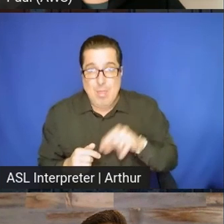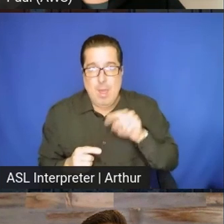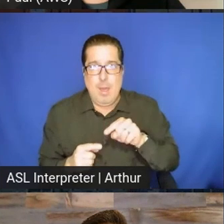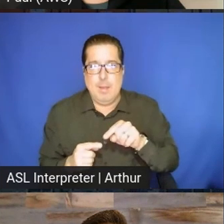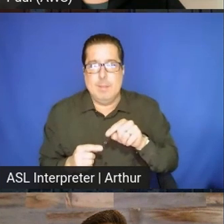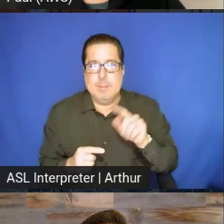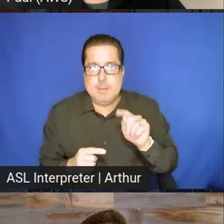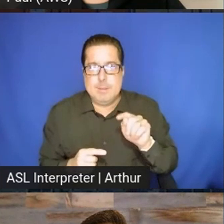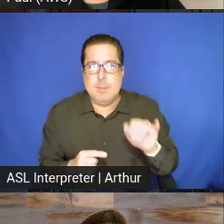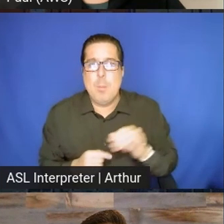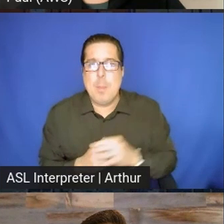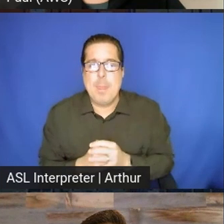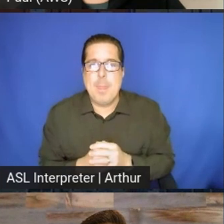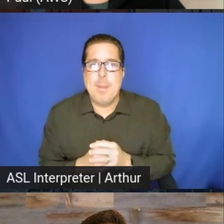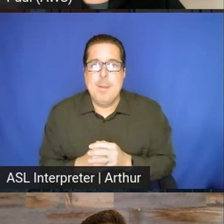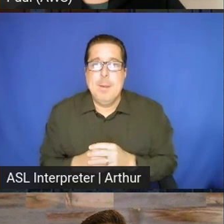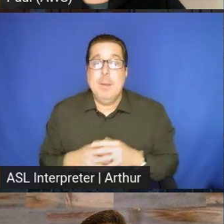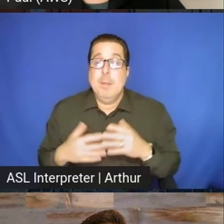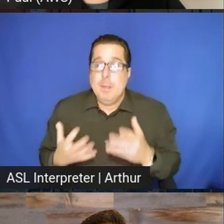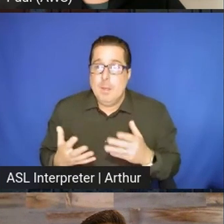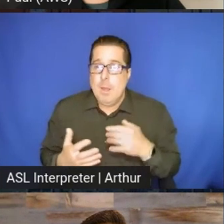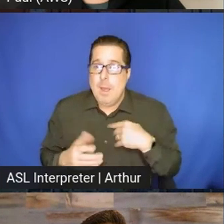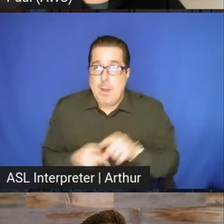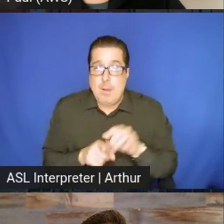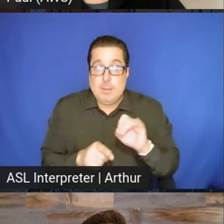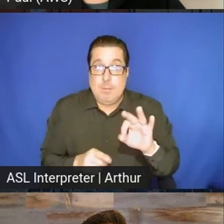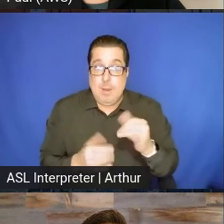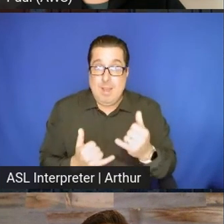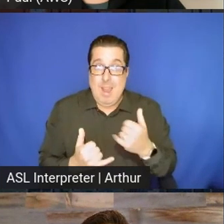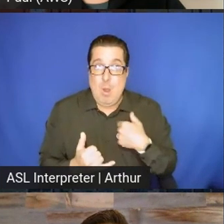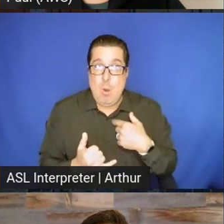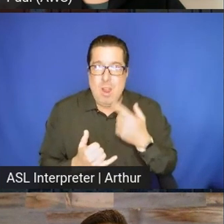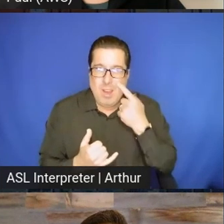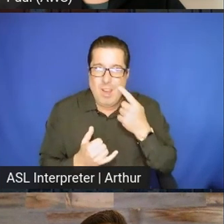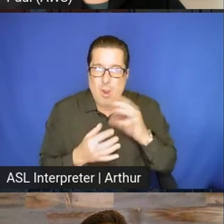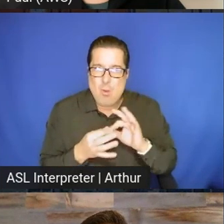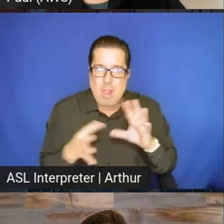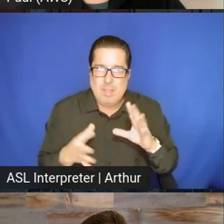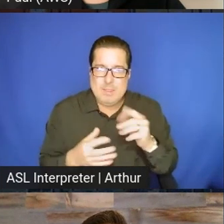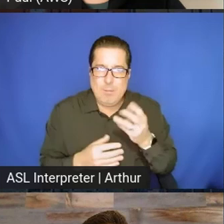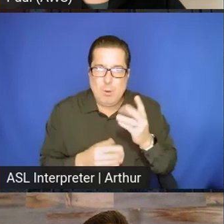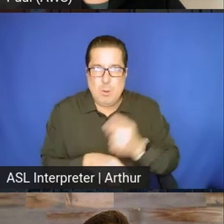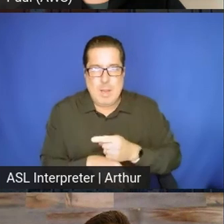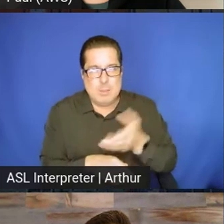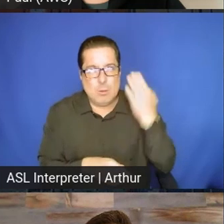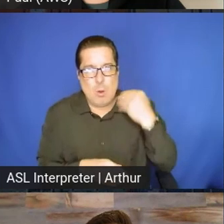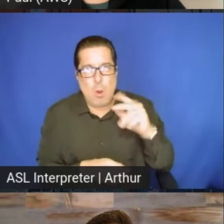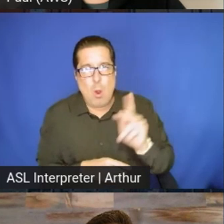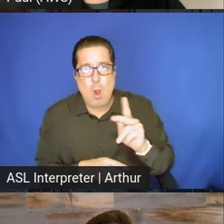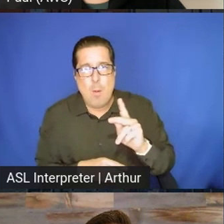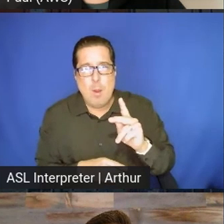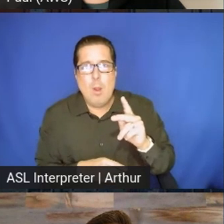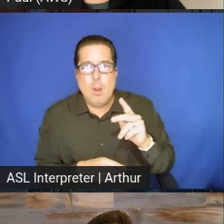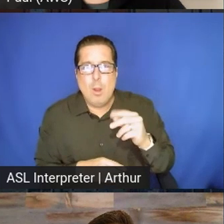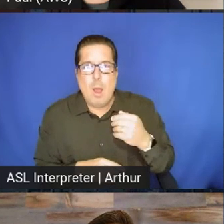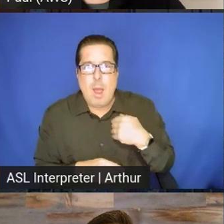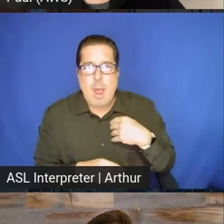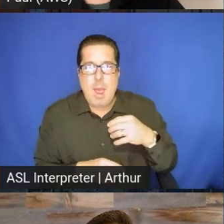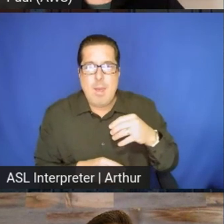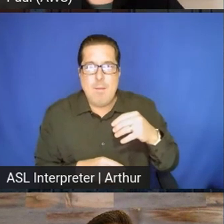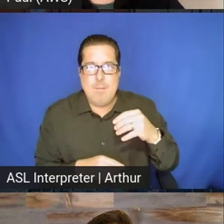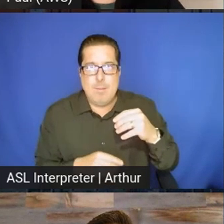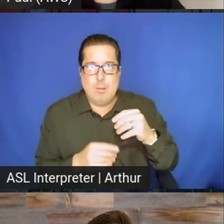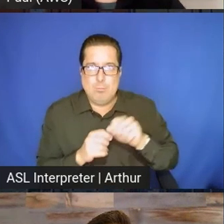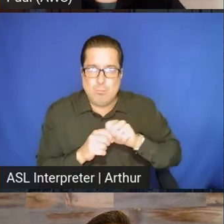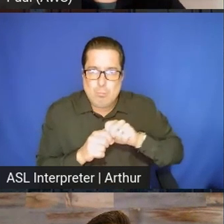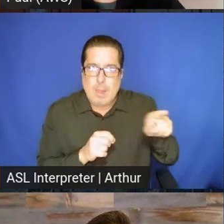So as of now, we just released a few days ago Karpenter release 0.10.0. It's available right now, and